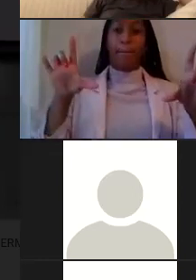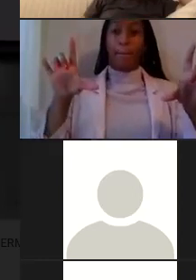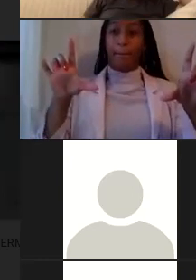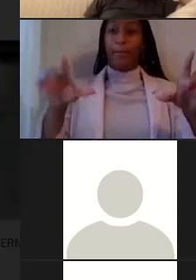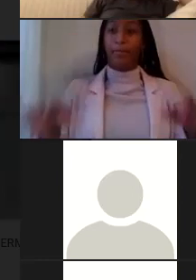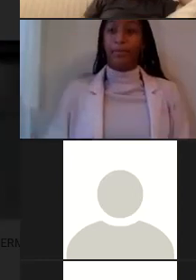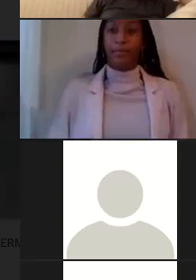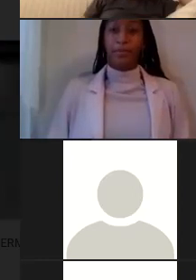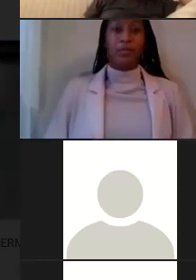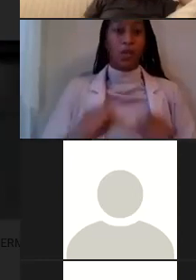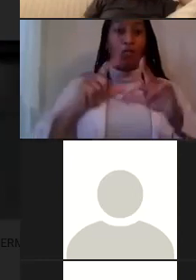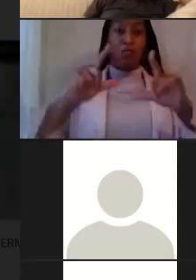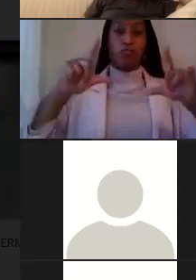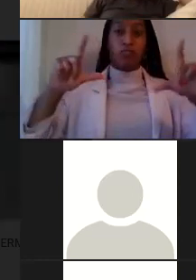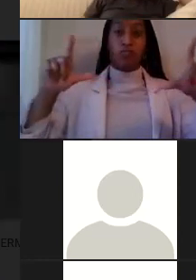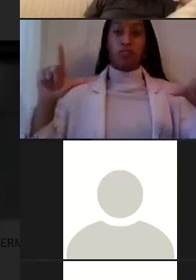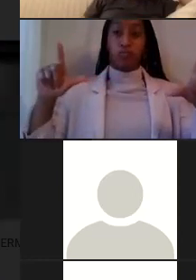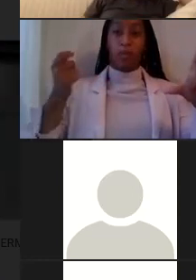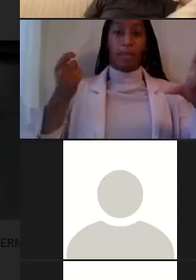let me blow that up a little bit.